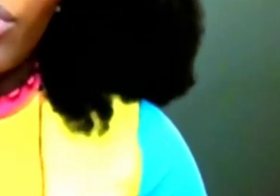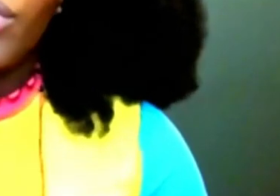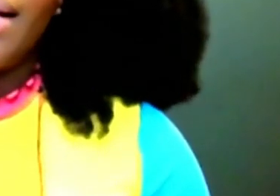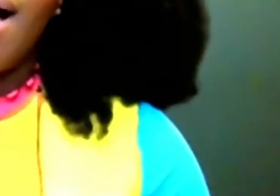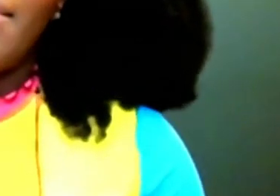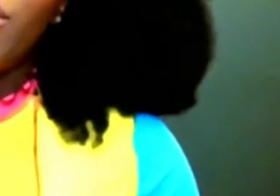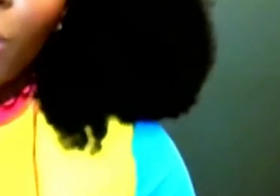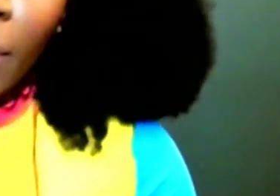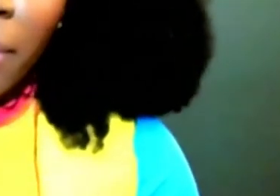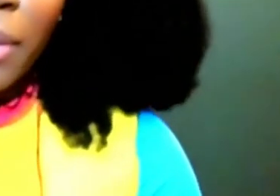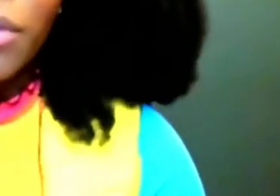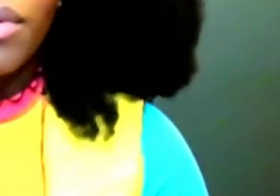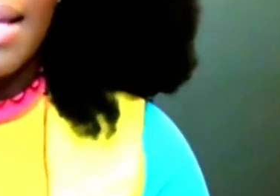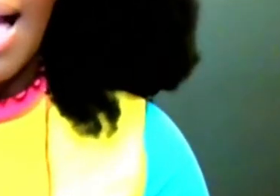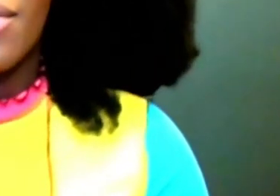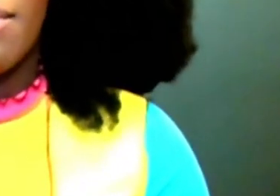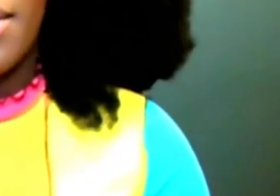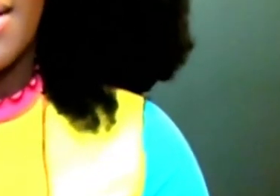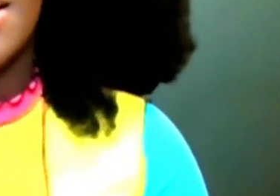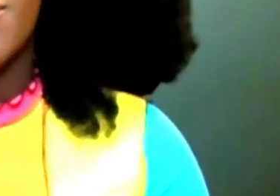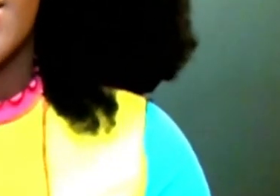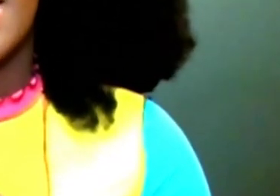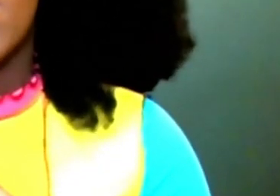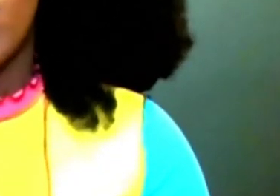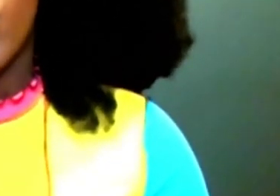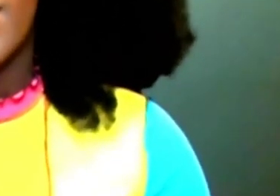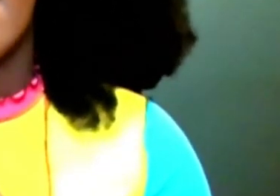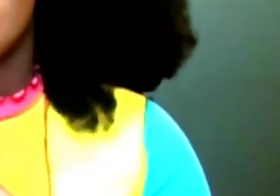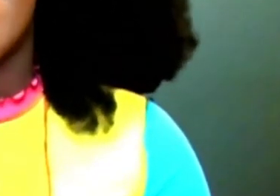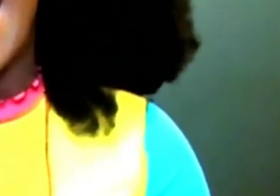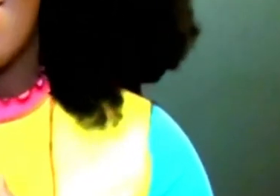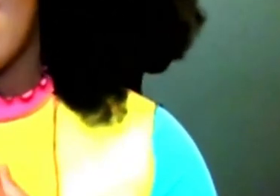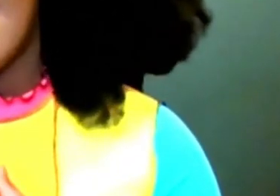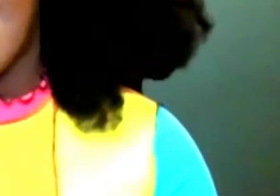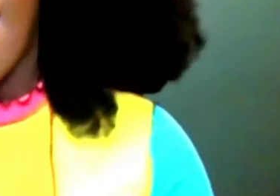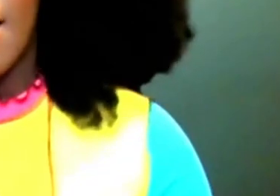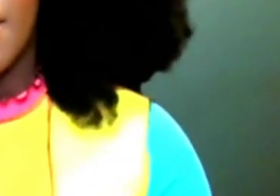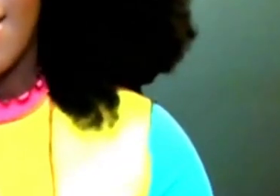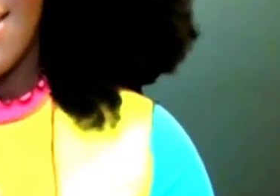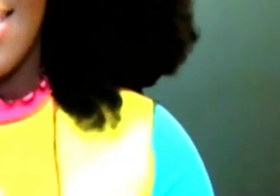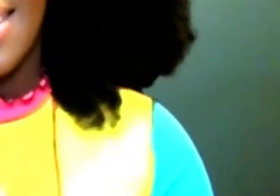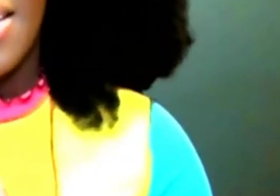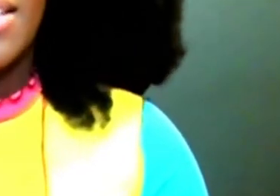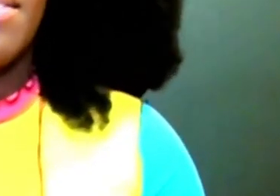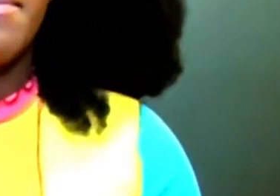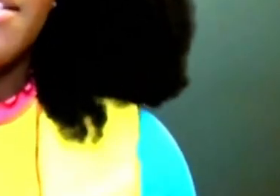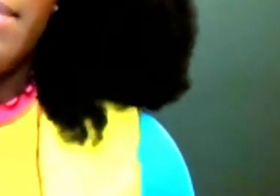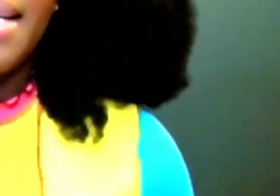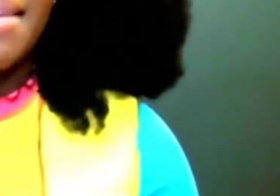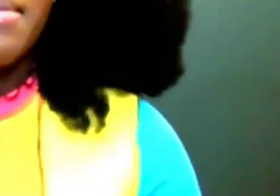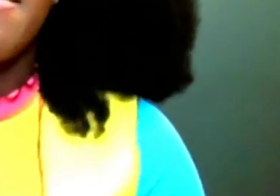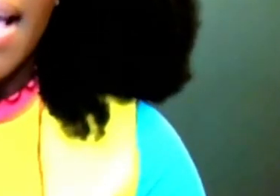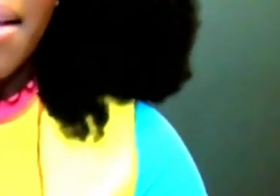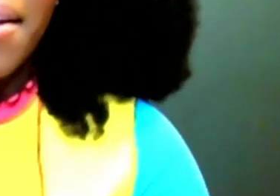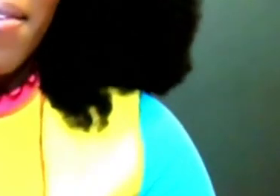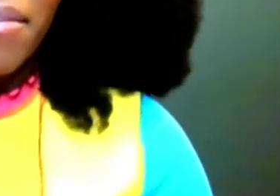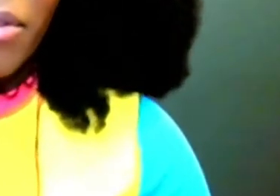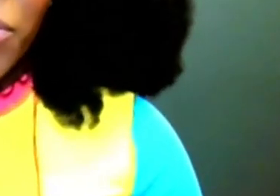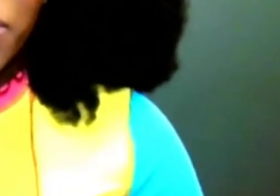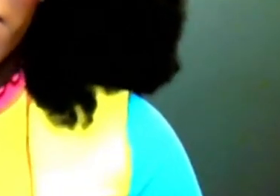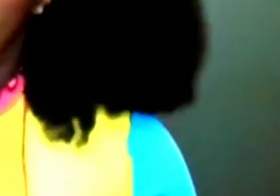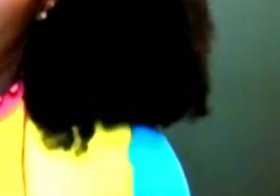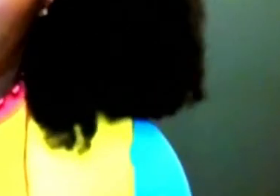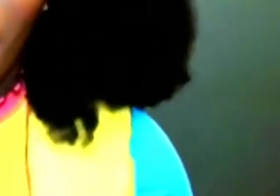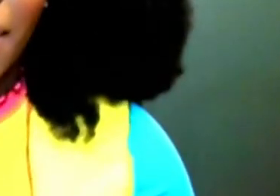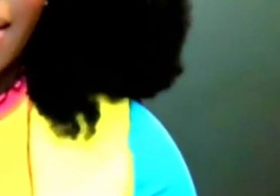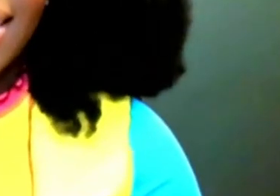an award-winning comic strip, which won the African-American Literary Award 5 times. He received his BFA from the